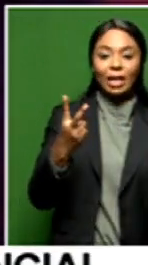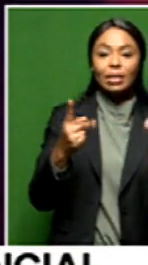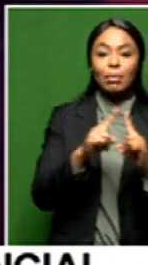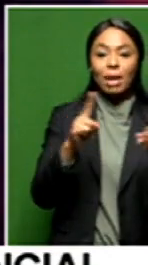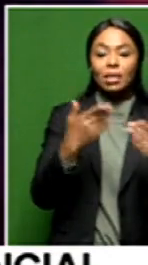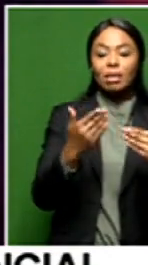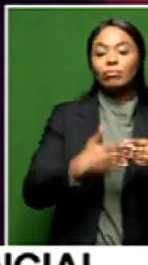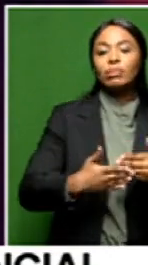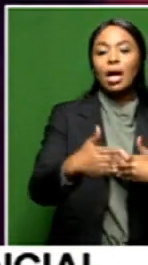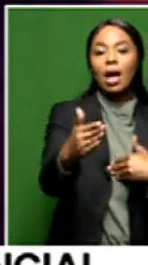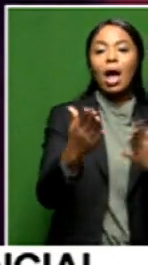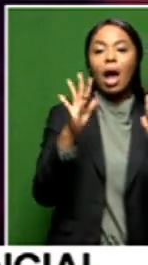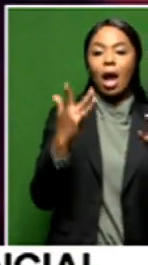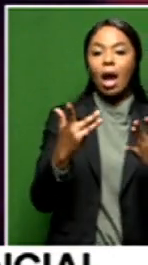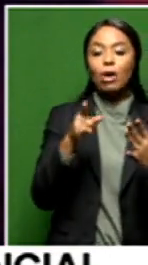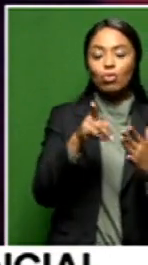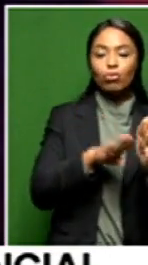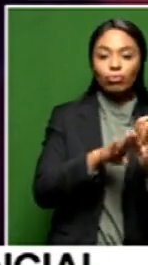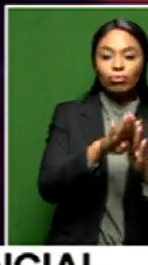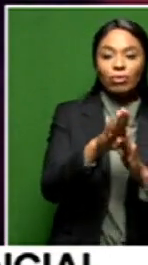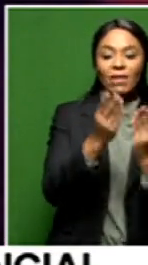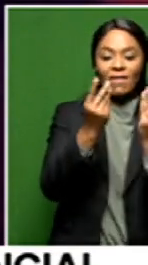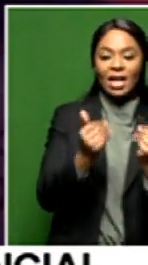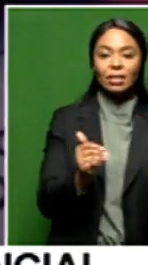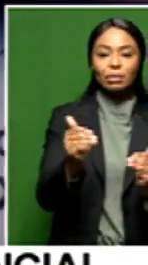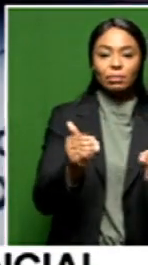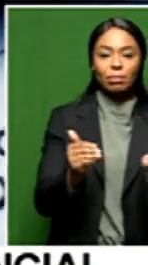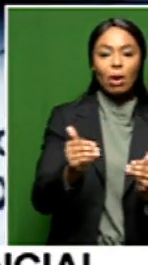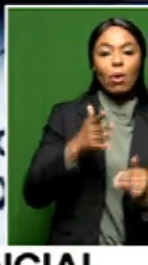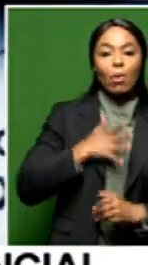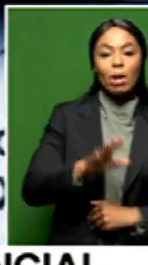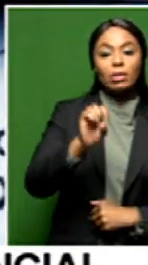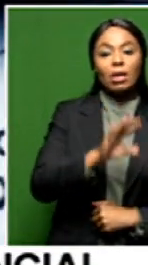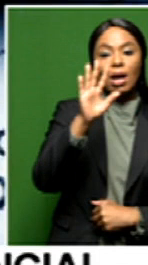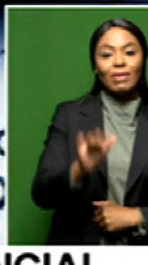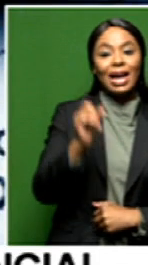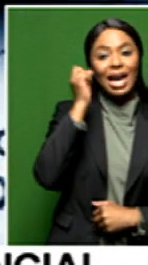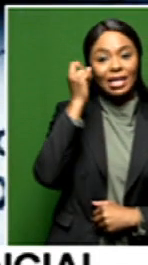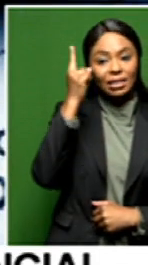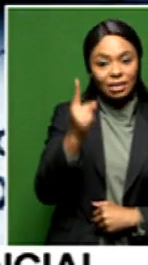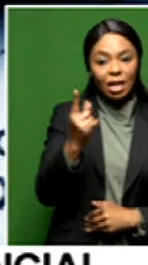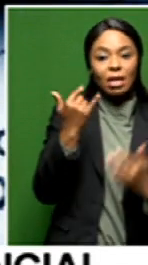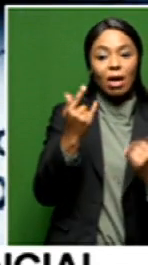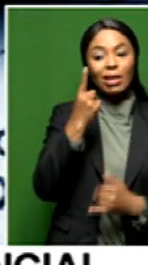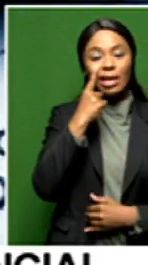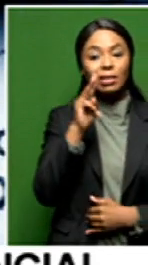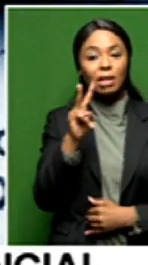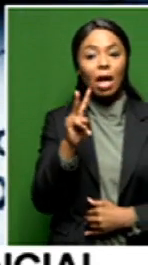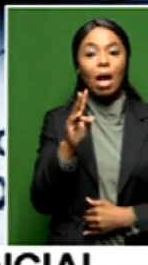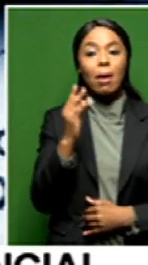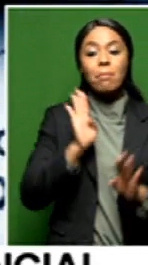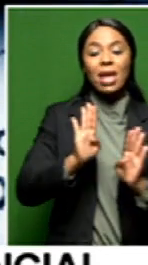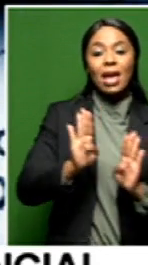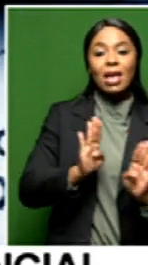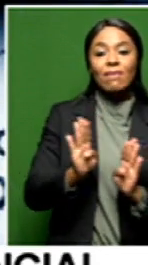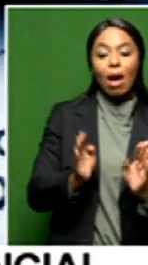to financial success or decelerate it. So we want South Africans to understand these insights so that they can look at the behaviors